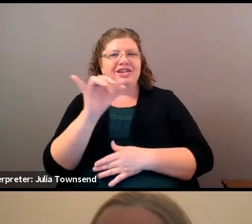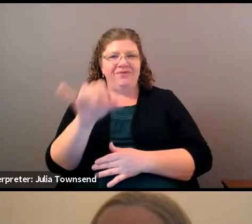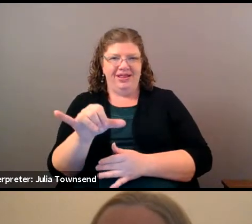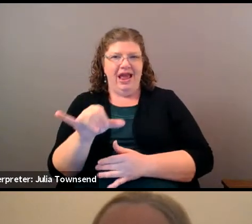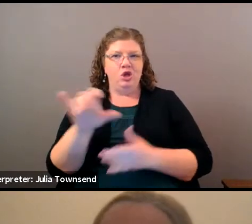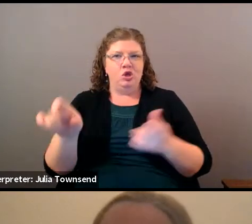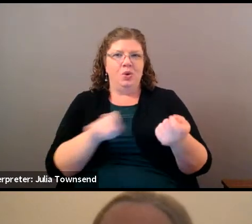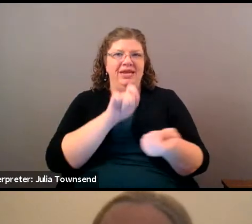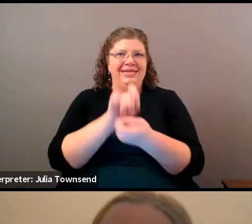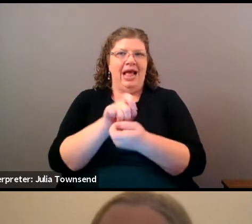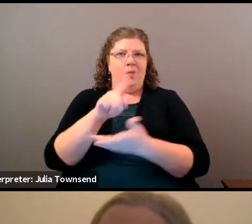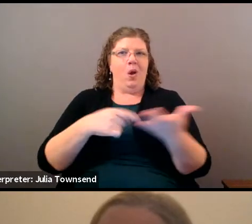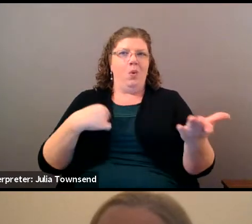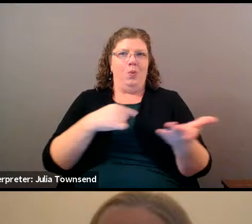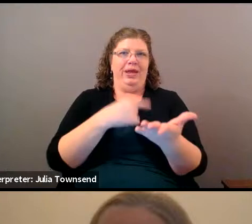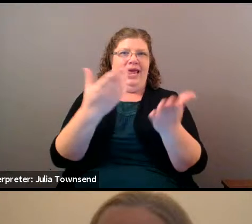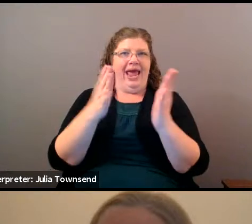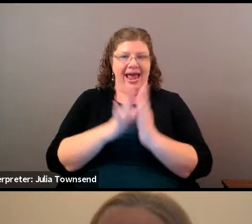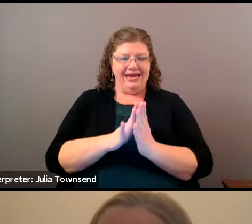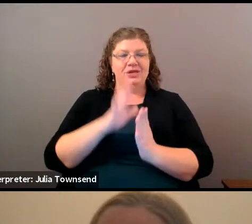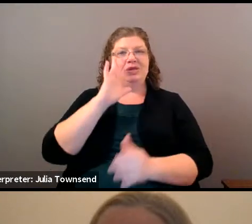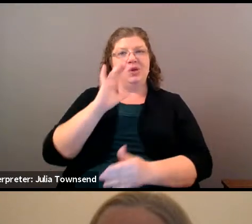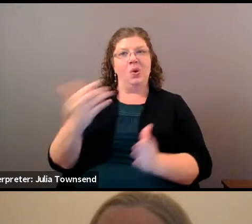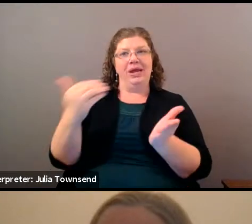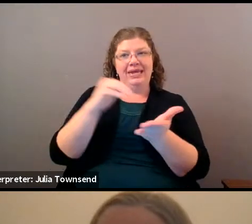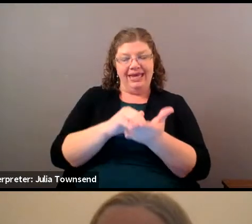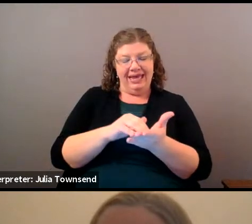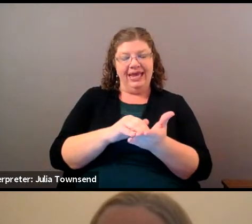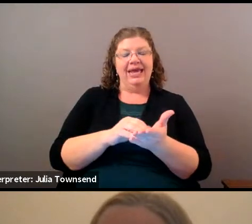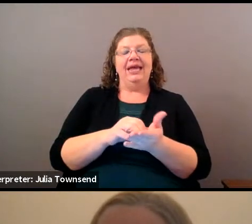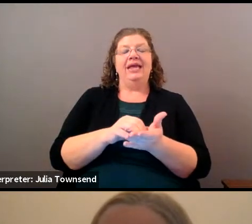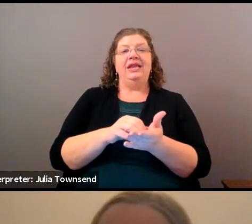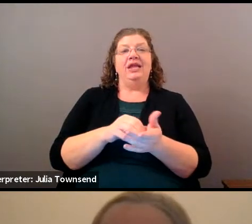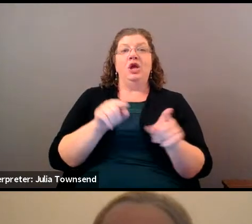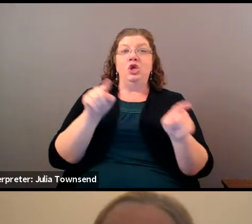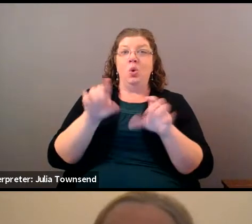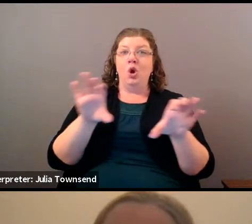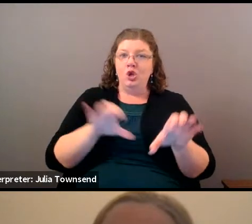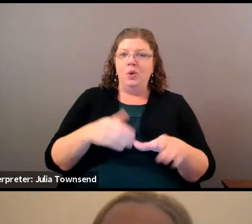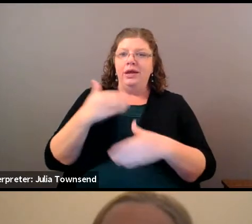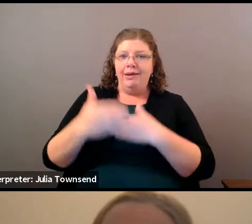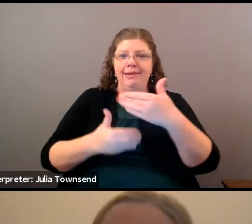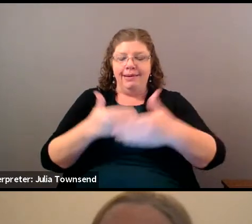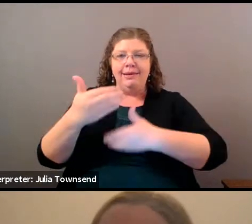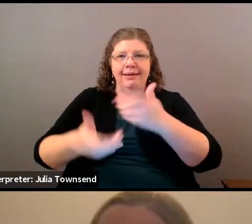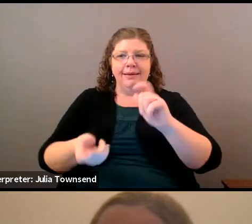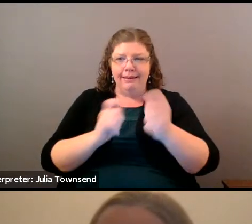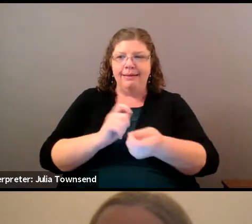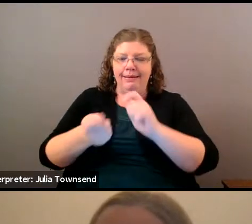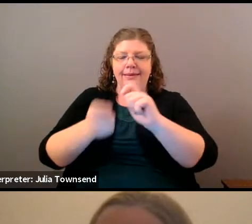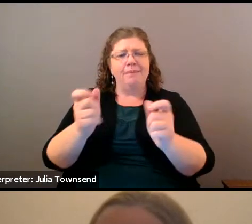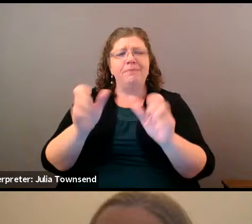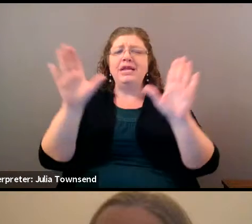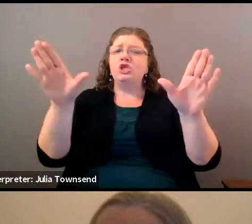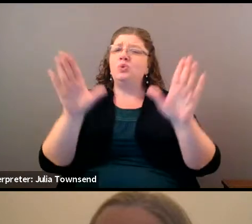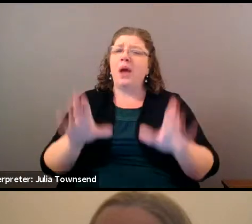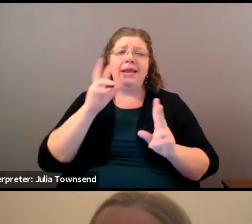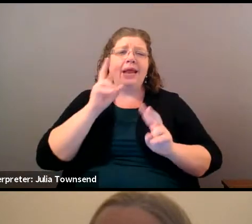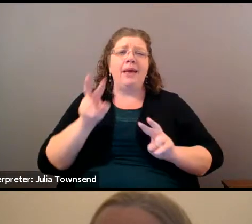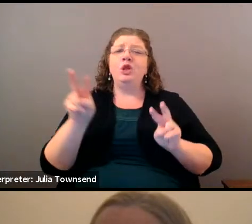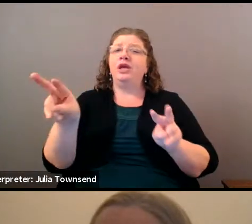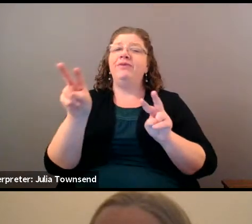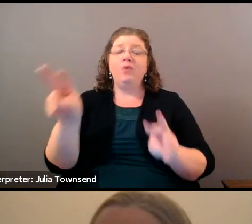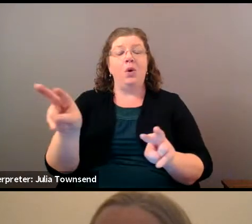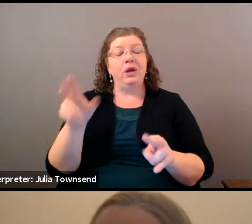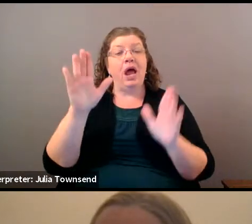exactly what we were asking, and know that it's, again, you're kind of doing this as you're going, but it's a great, and I'm looking forward to it. And again, I'm hoping that I can get on